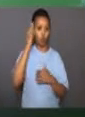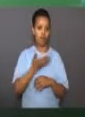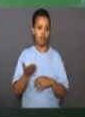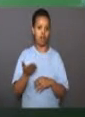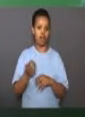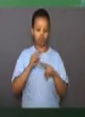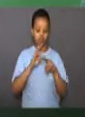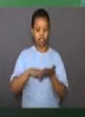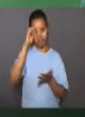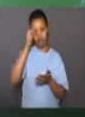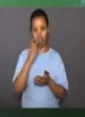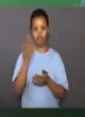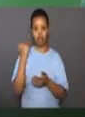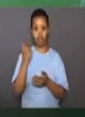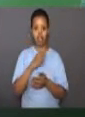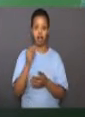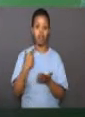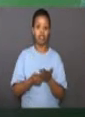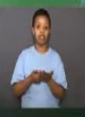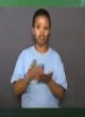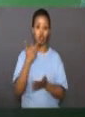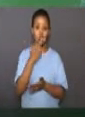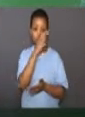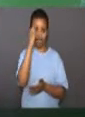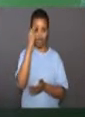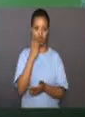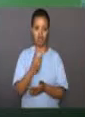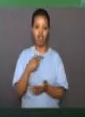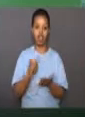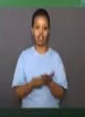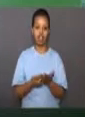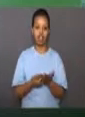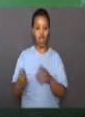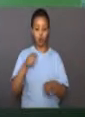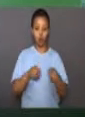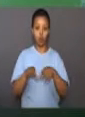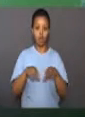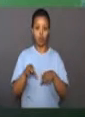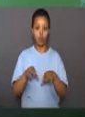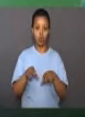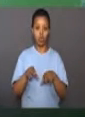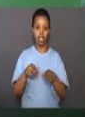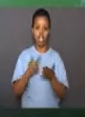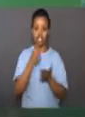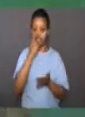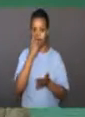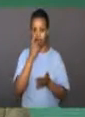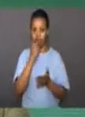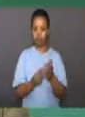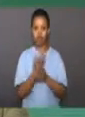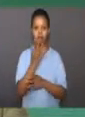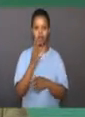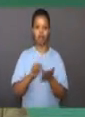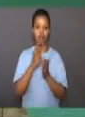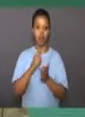learned that there are three factors that influence the insight learning experience.